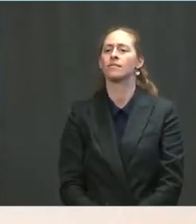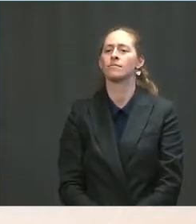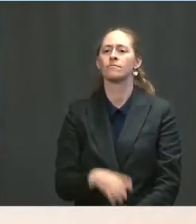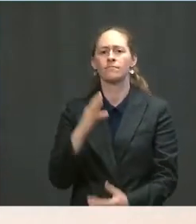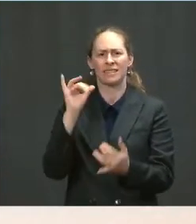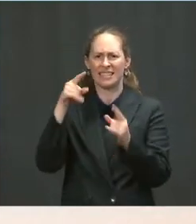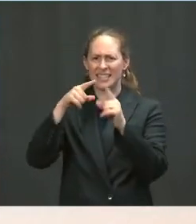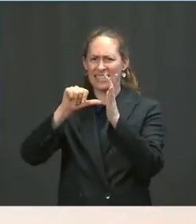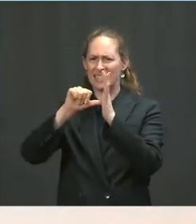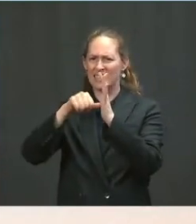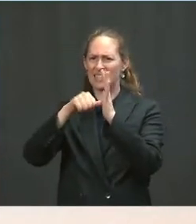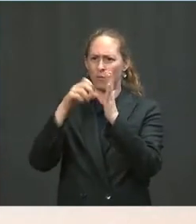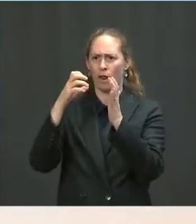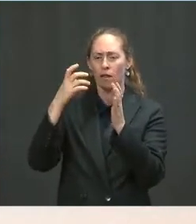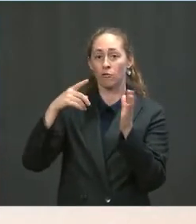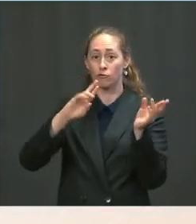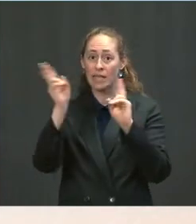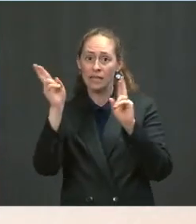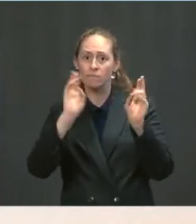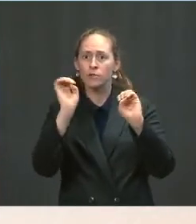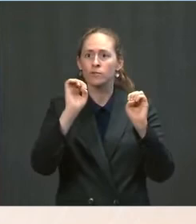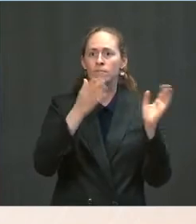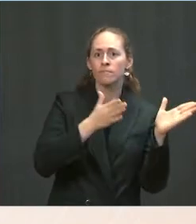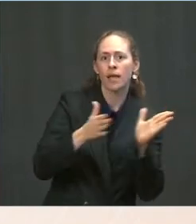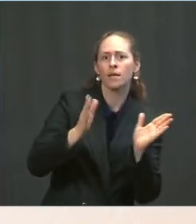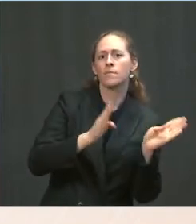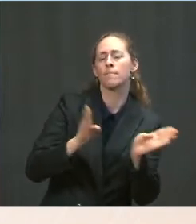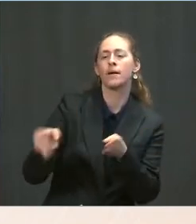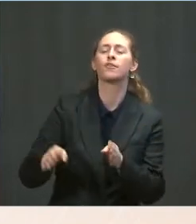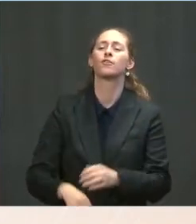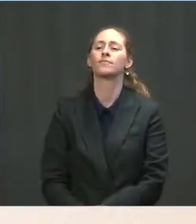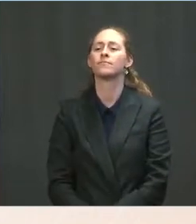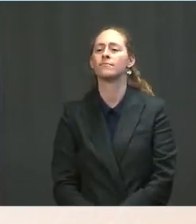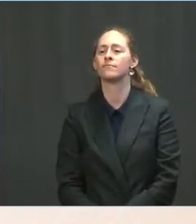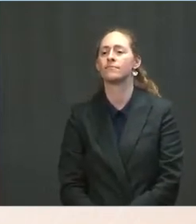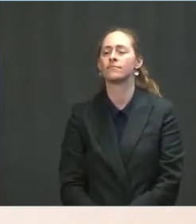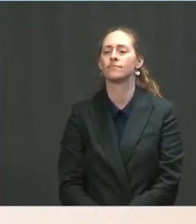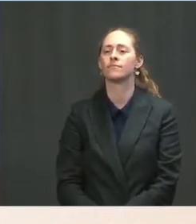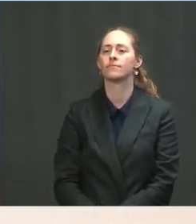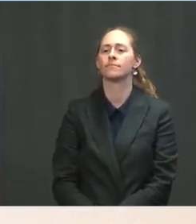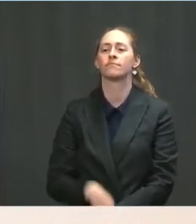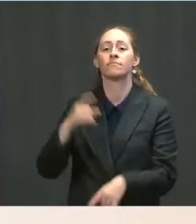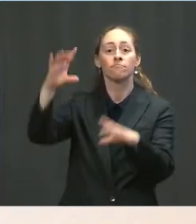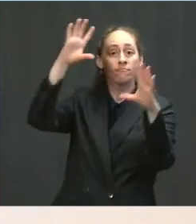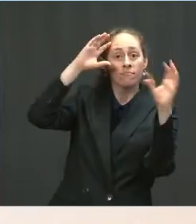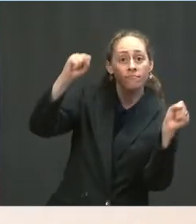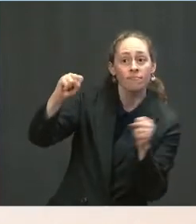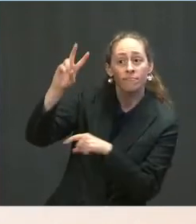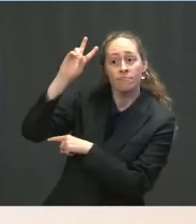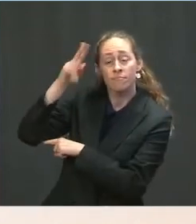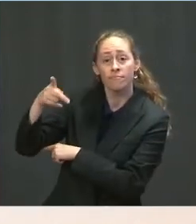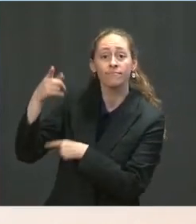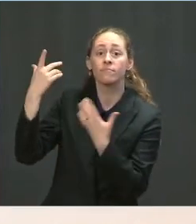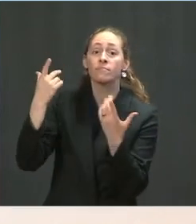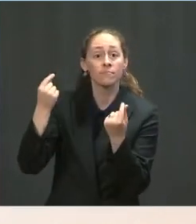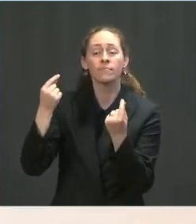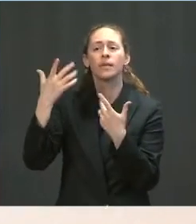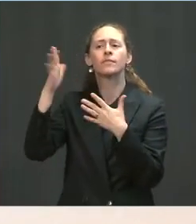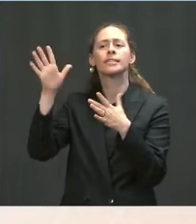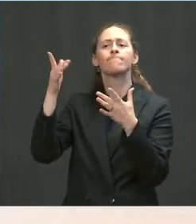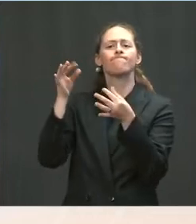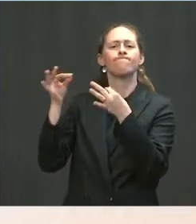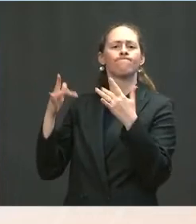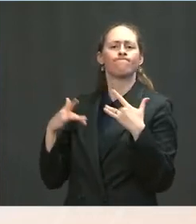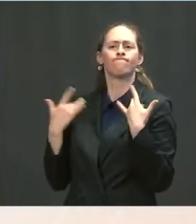and the Vice President then received an update from the governors about the situation on the ground. They discussed what their administration can do